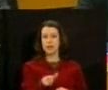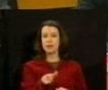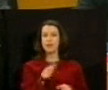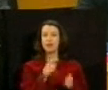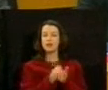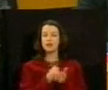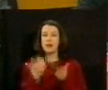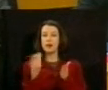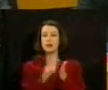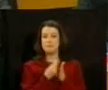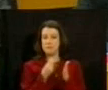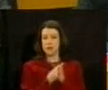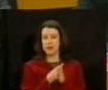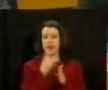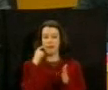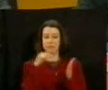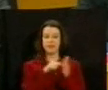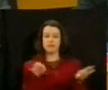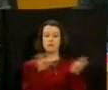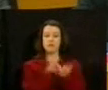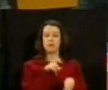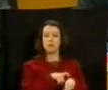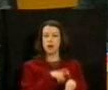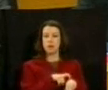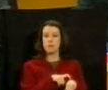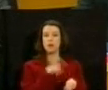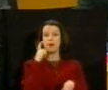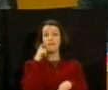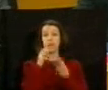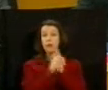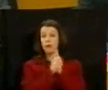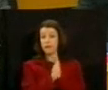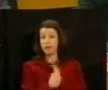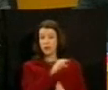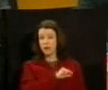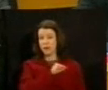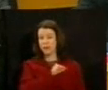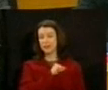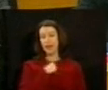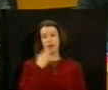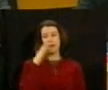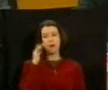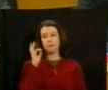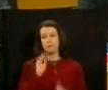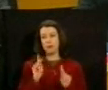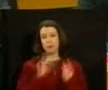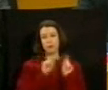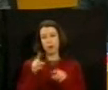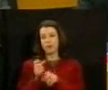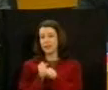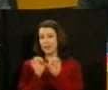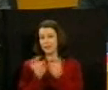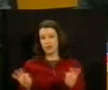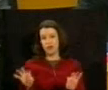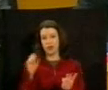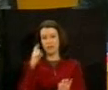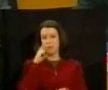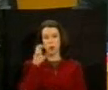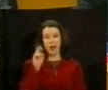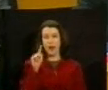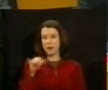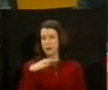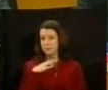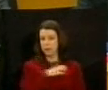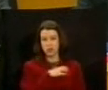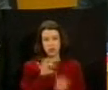money at this critical time. Now, as far as qualifications, I don't know if anybody goes over here and gets a degree in county commission. Maybe